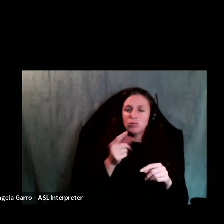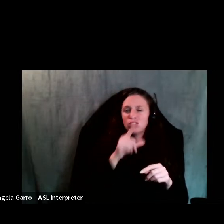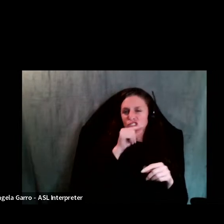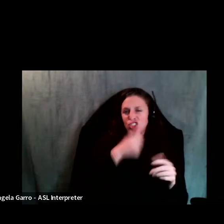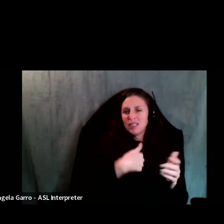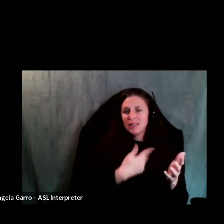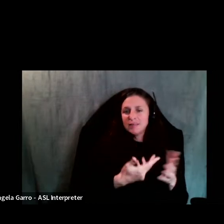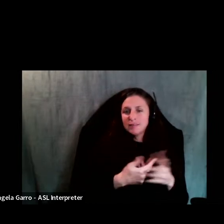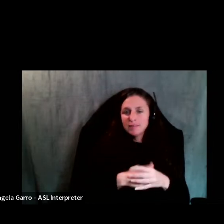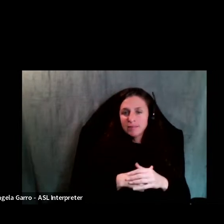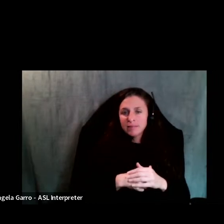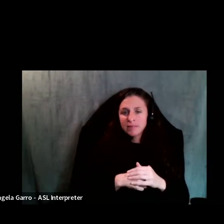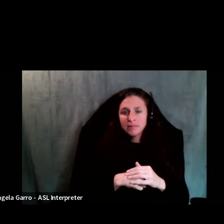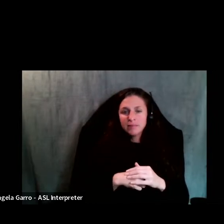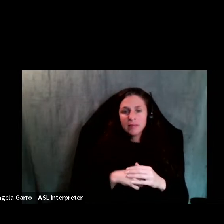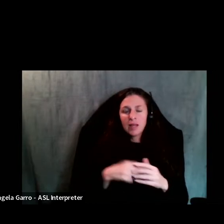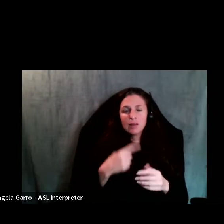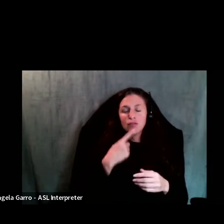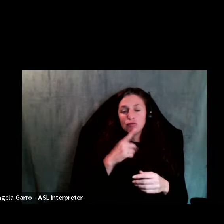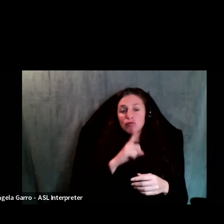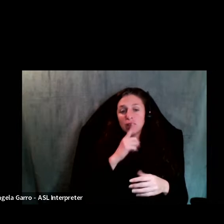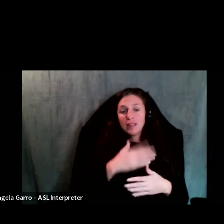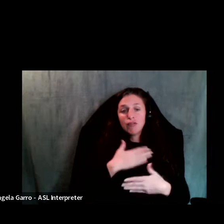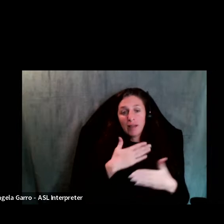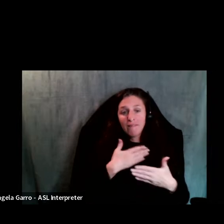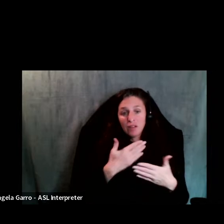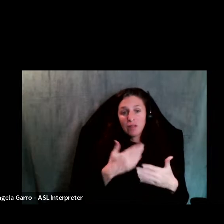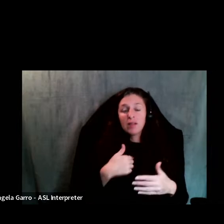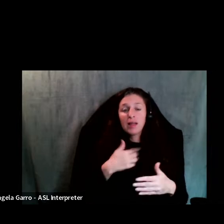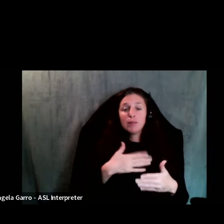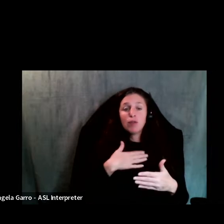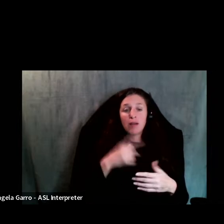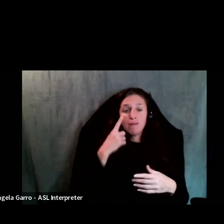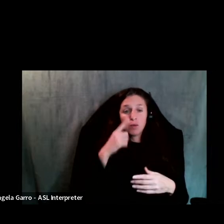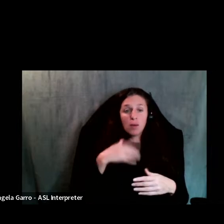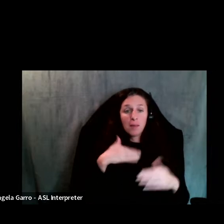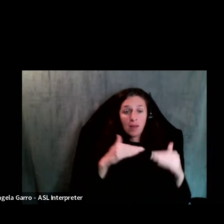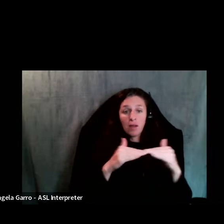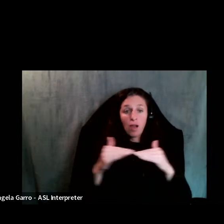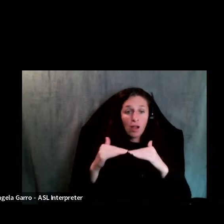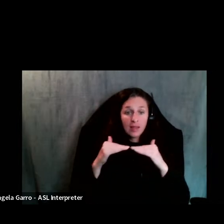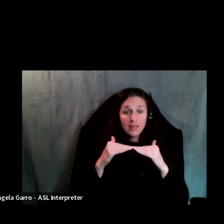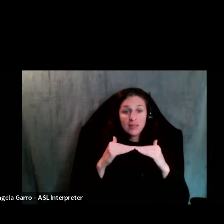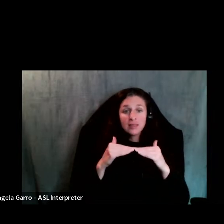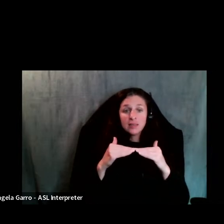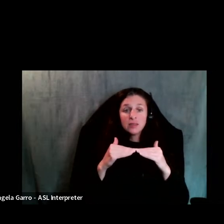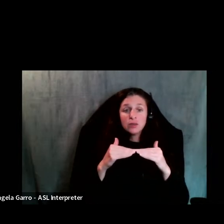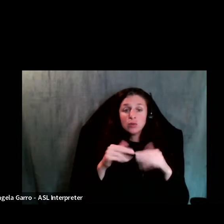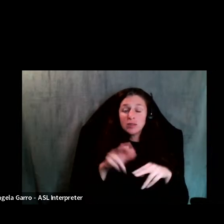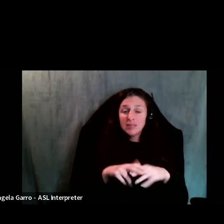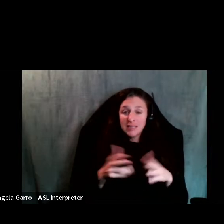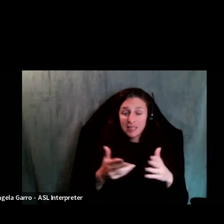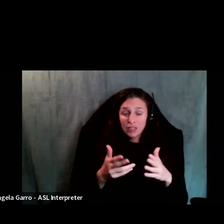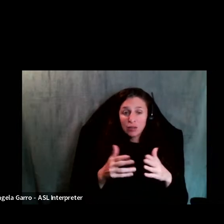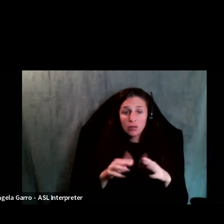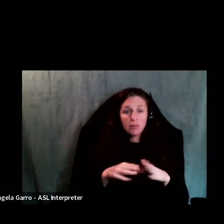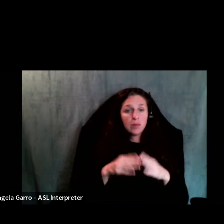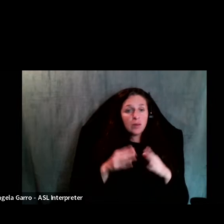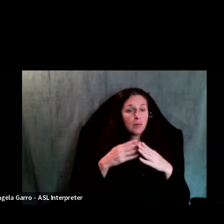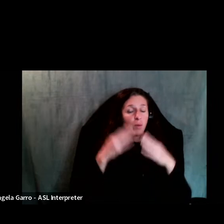So I'm grateful, and I'm grateful for my colleagues to sit here and be open to listening,